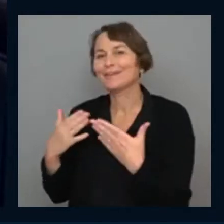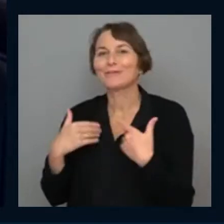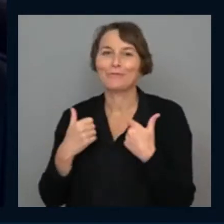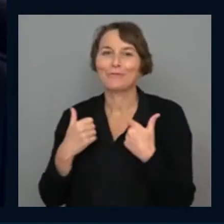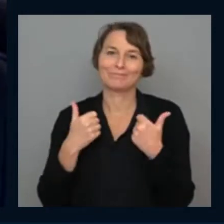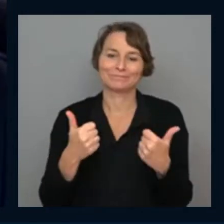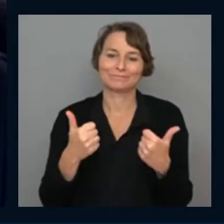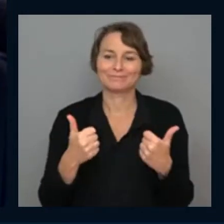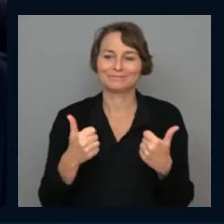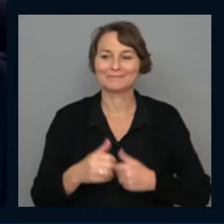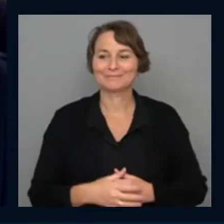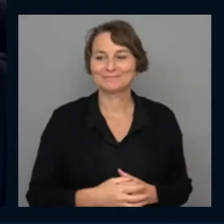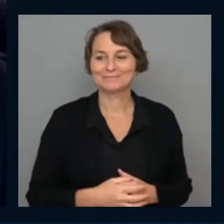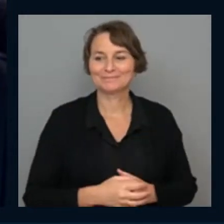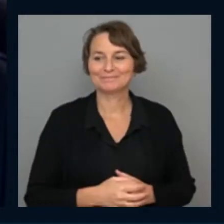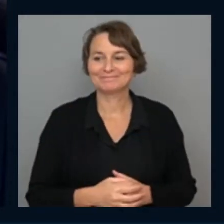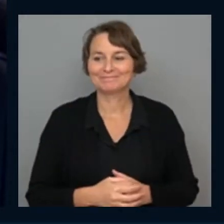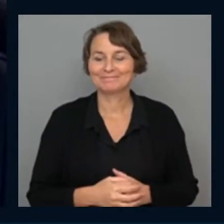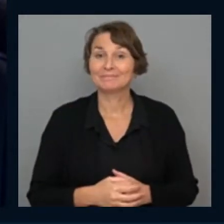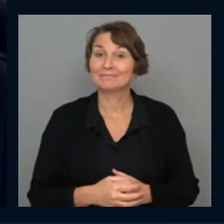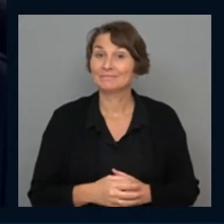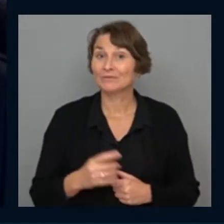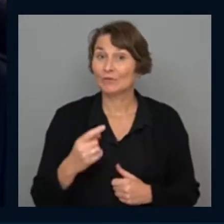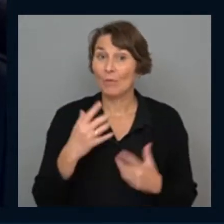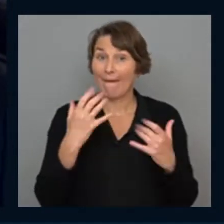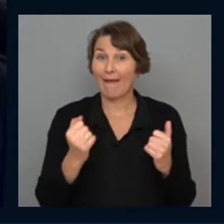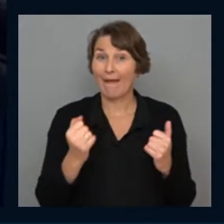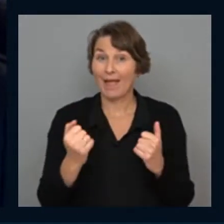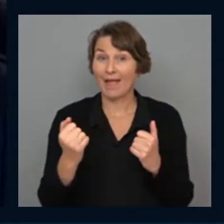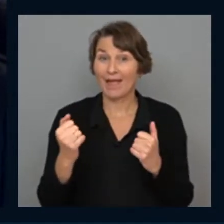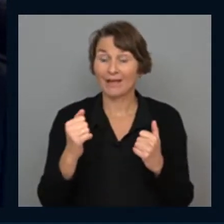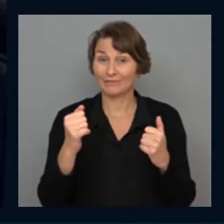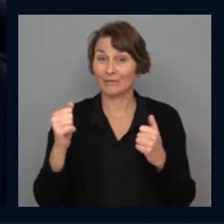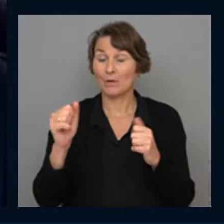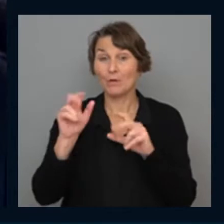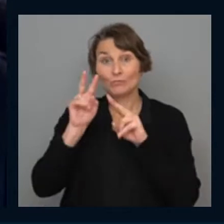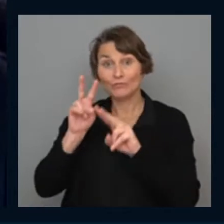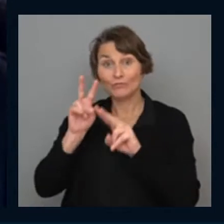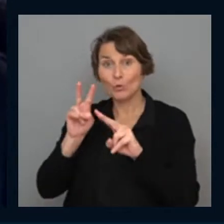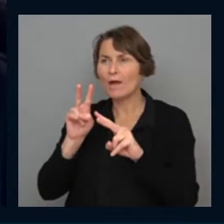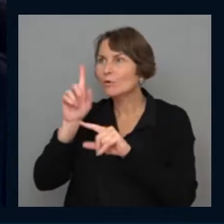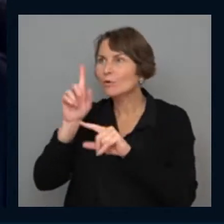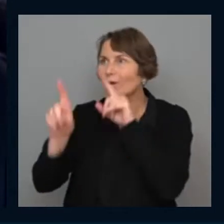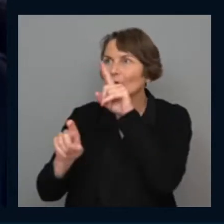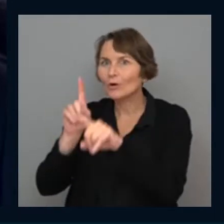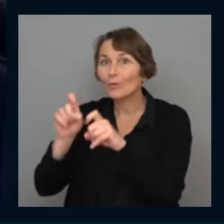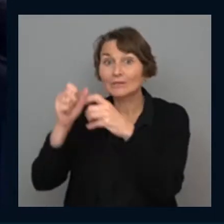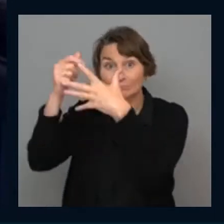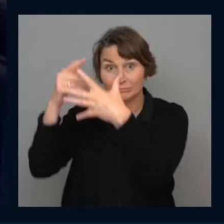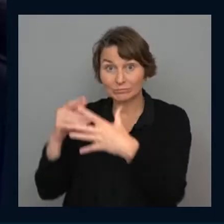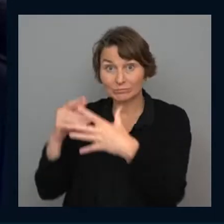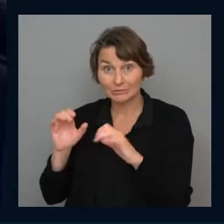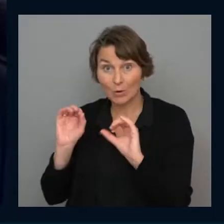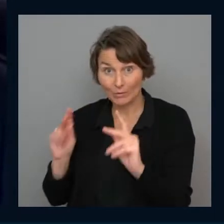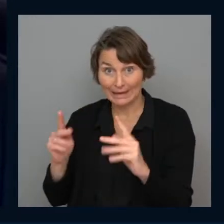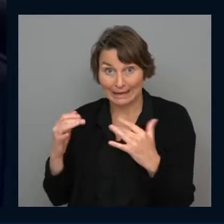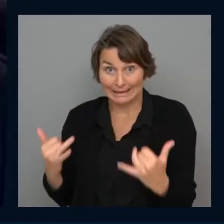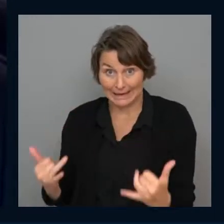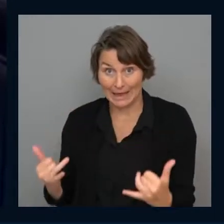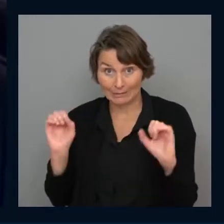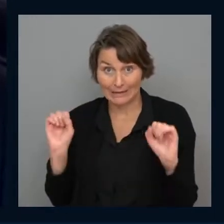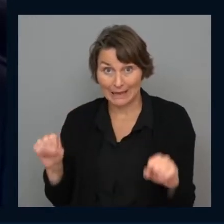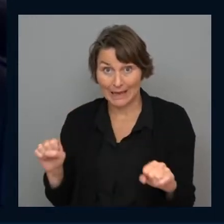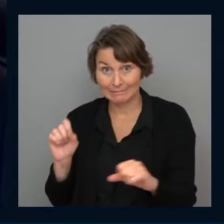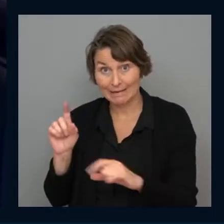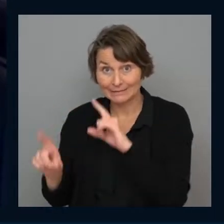our viewers about your session. Is it okay to relay these questions to you right now? Absolutely. Okay, great. So we